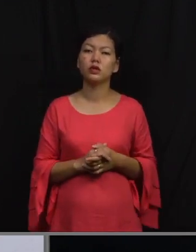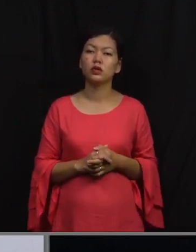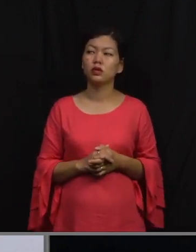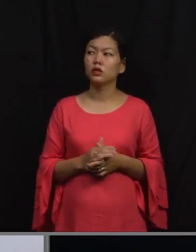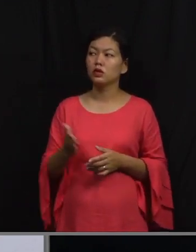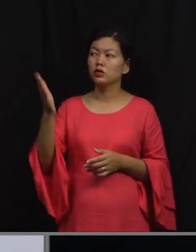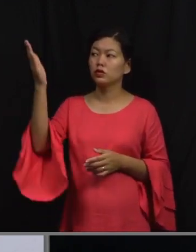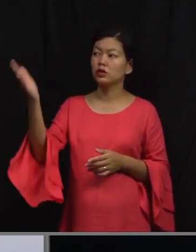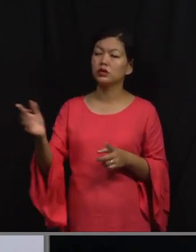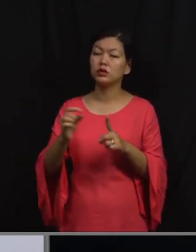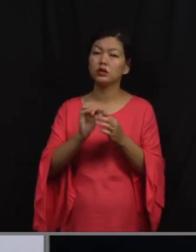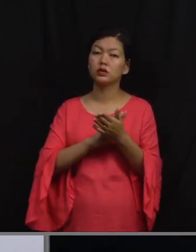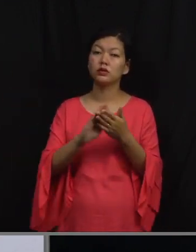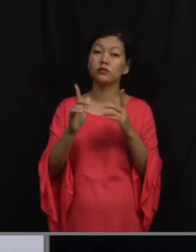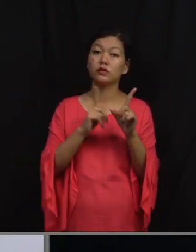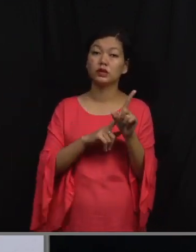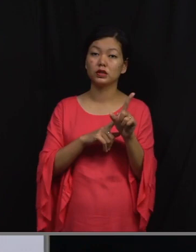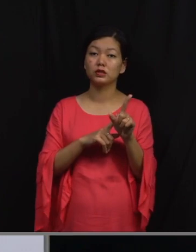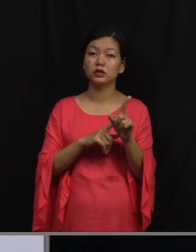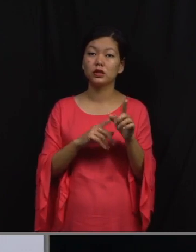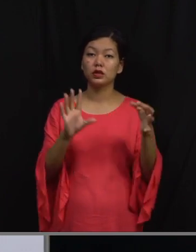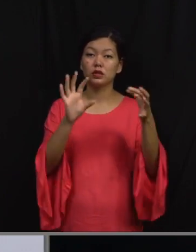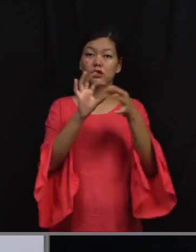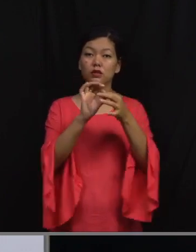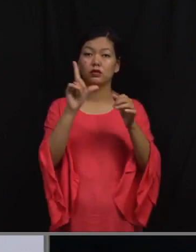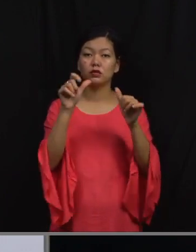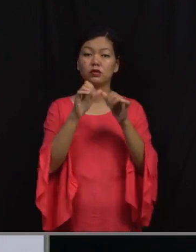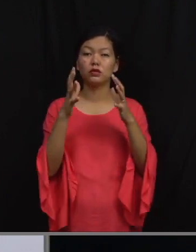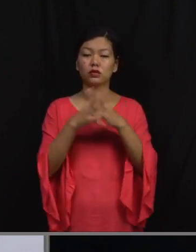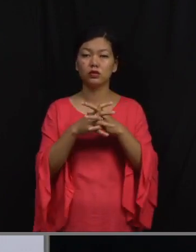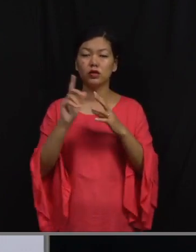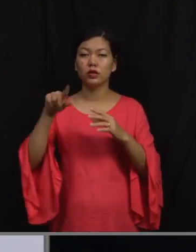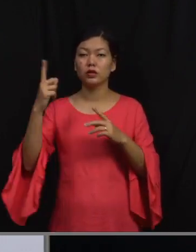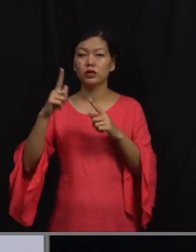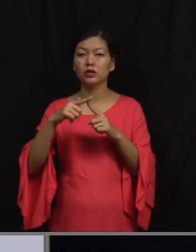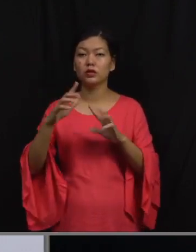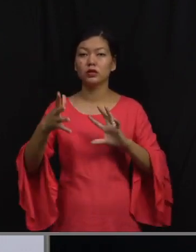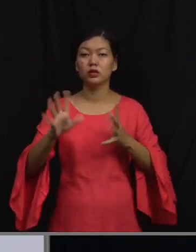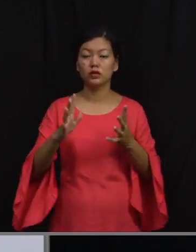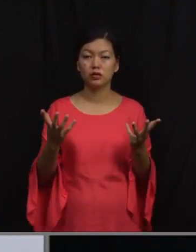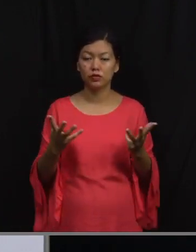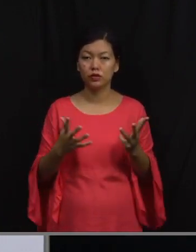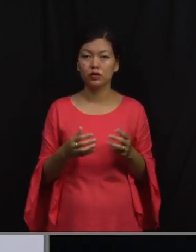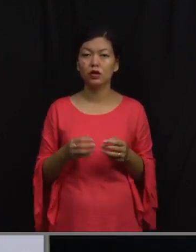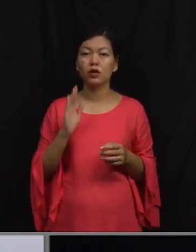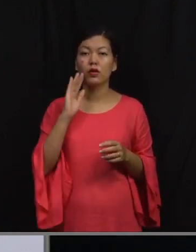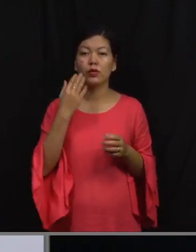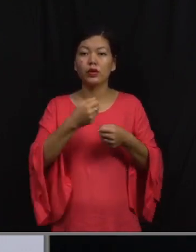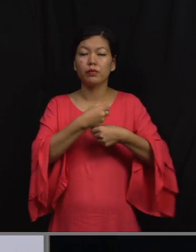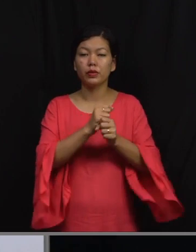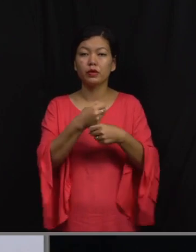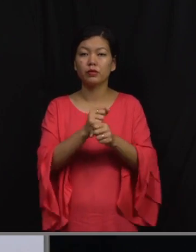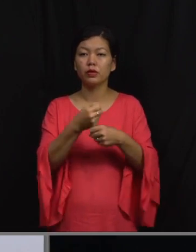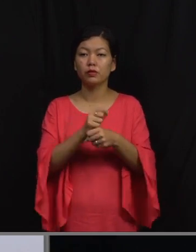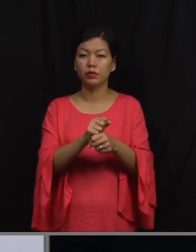say this is physics, when this is the laws related to physics, that this is physics law. And technology is what? When we design something by using the law